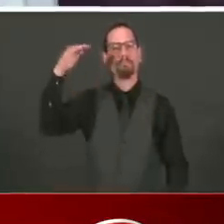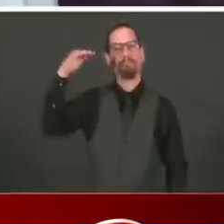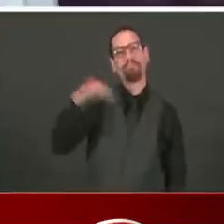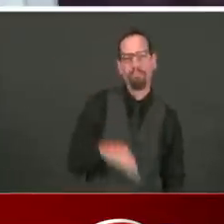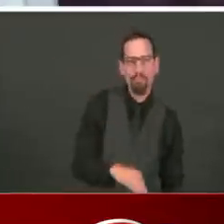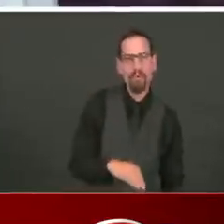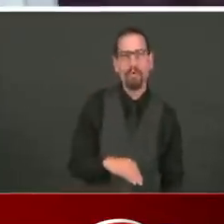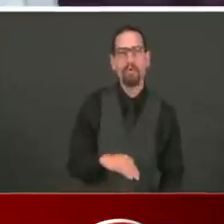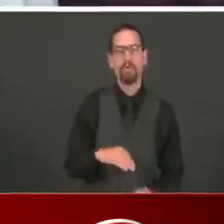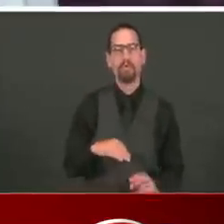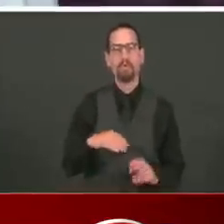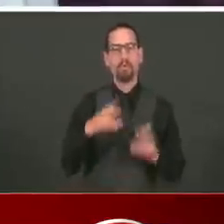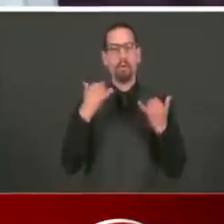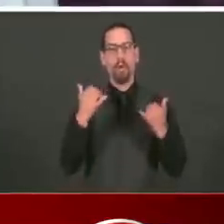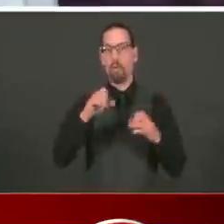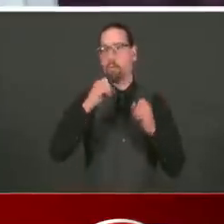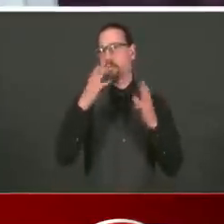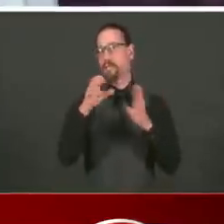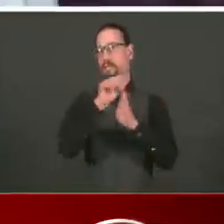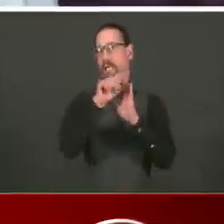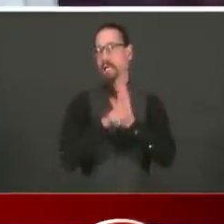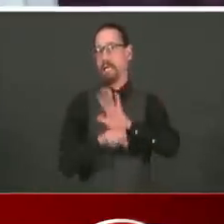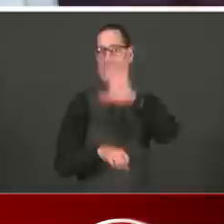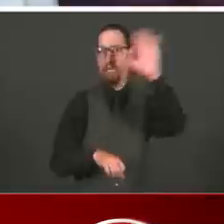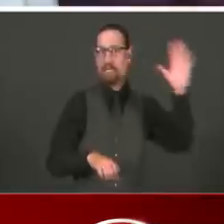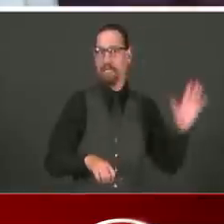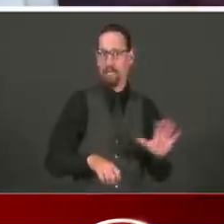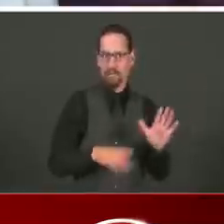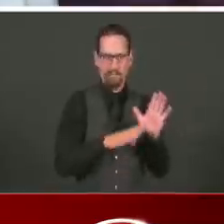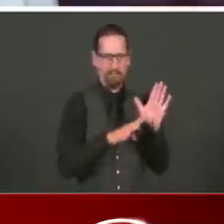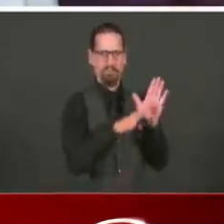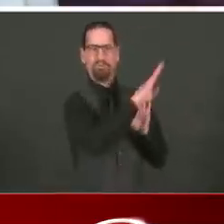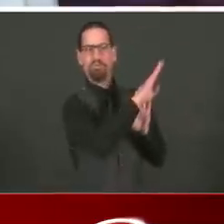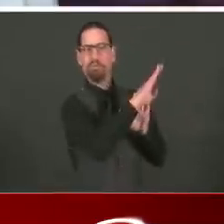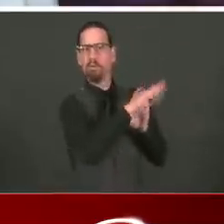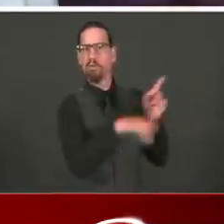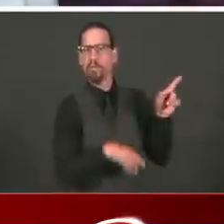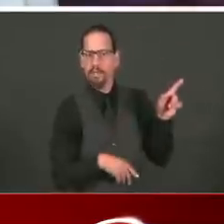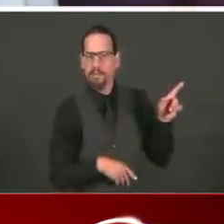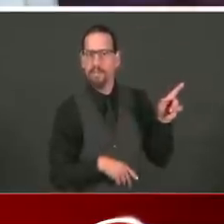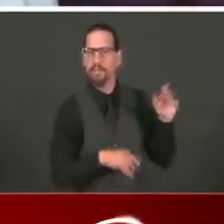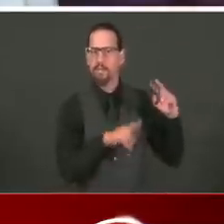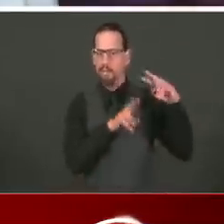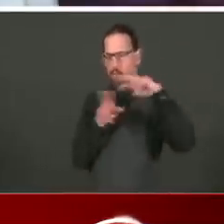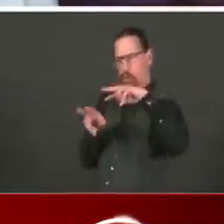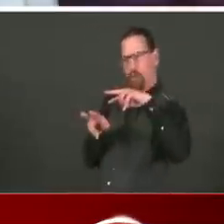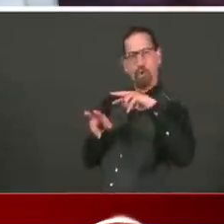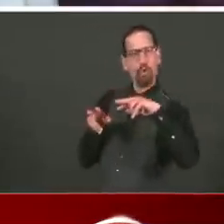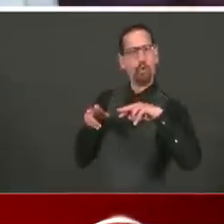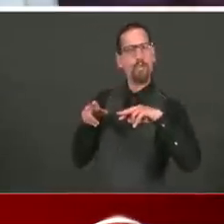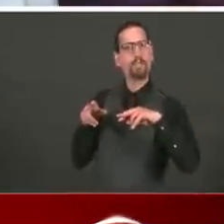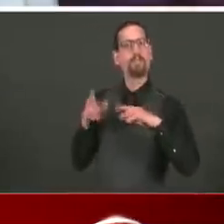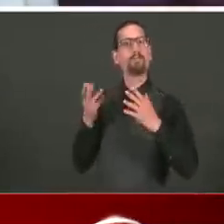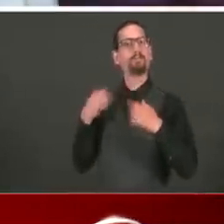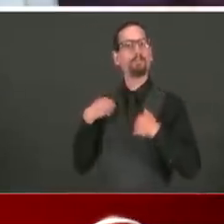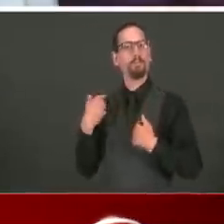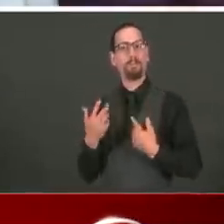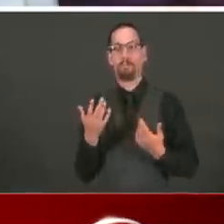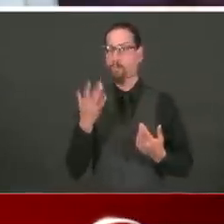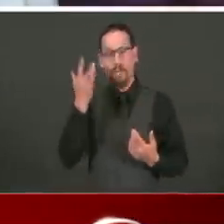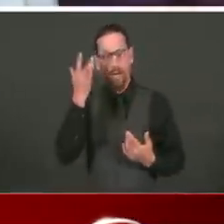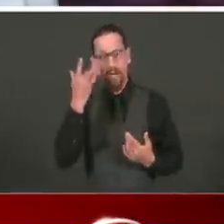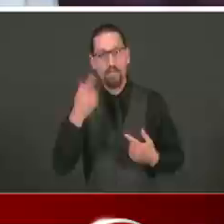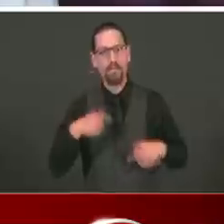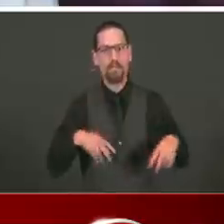whereas many of other states are seeing increases. There are many, many reasons for that. We've been more aggressive at contact